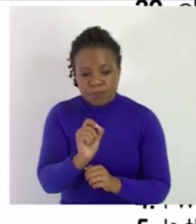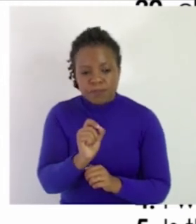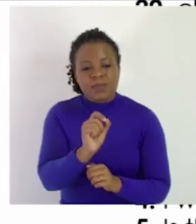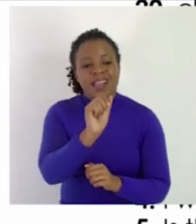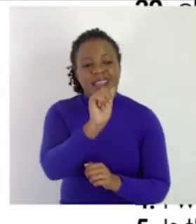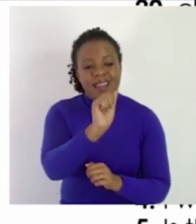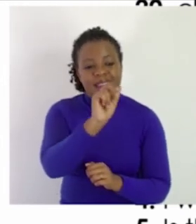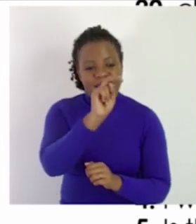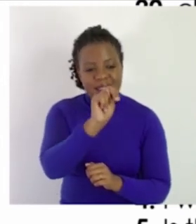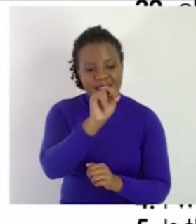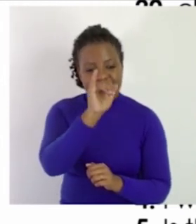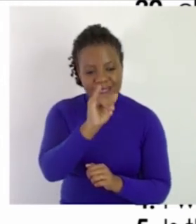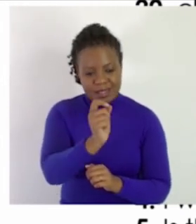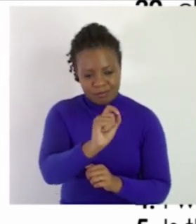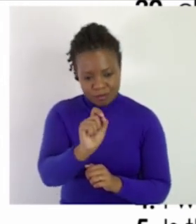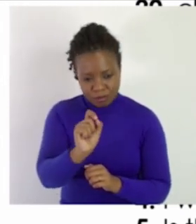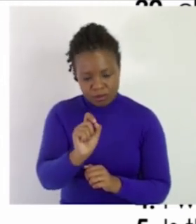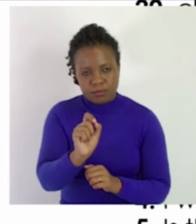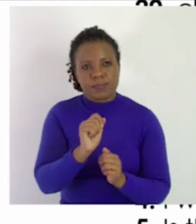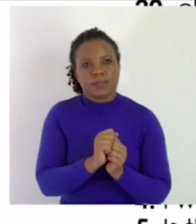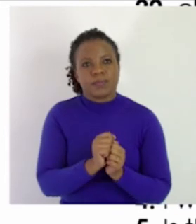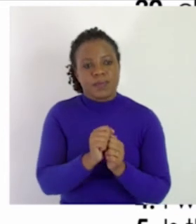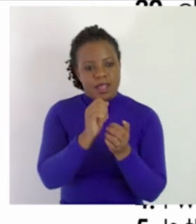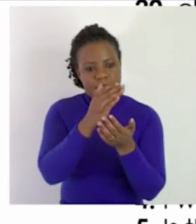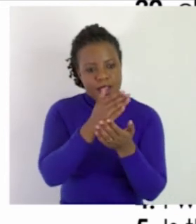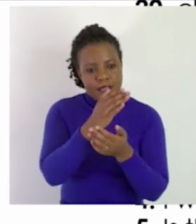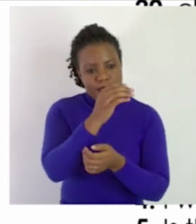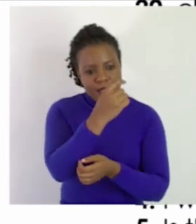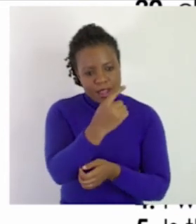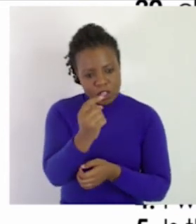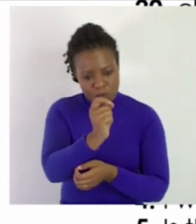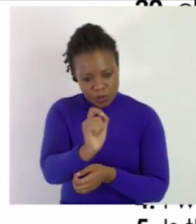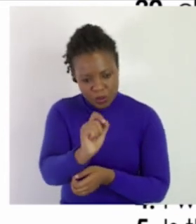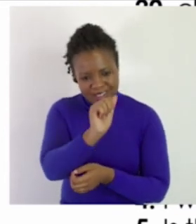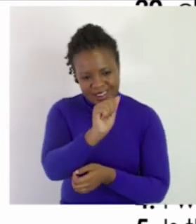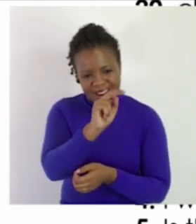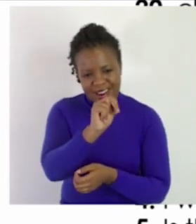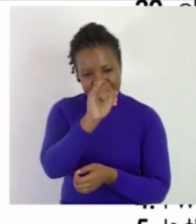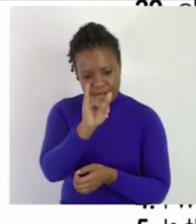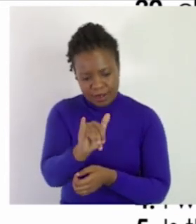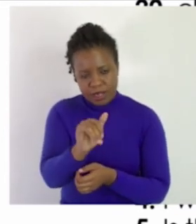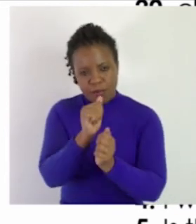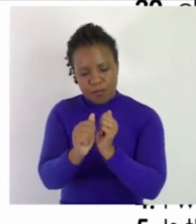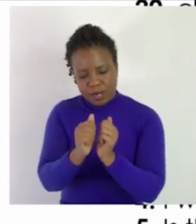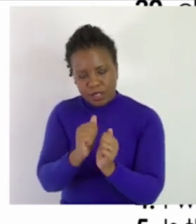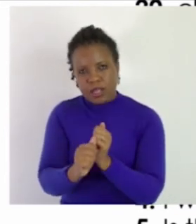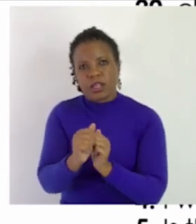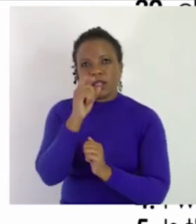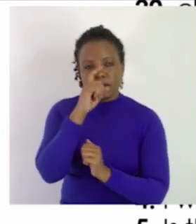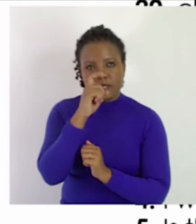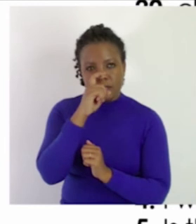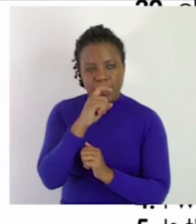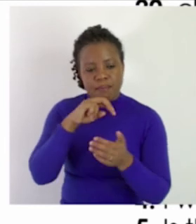any brothers or sisters? Have you got any brothers or sisters? So in that case, we are saying you can count